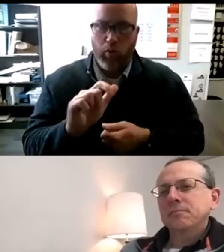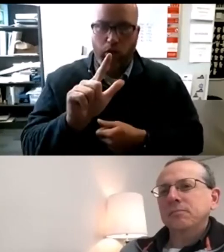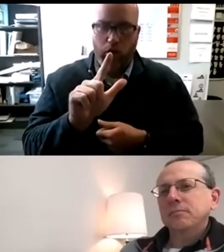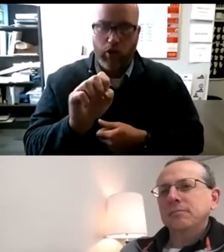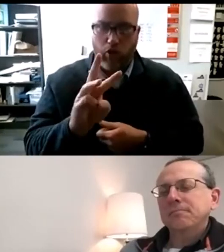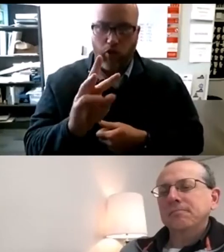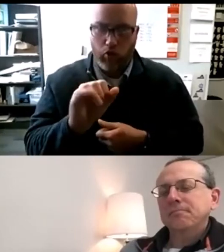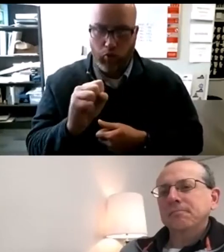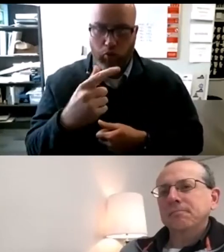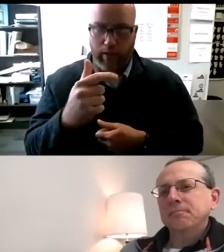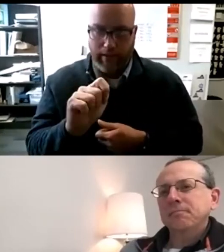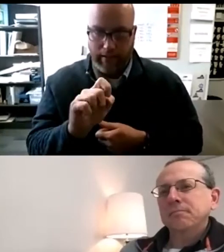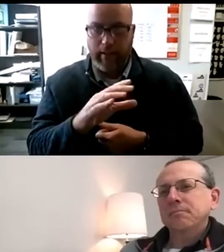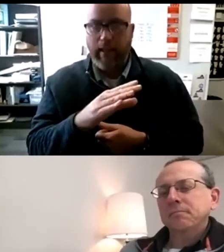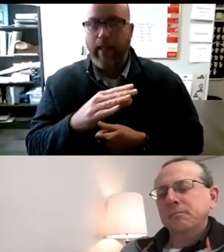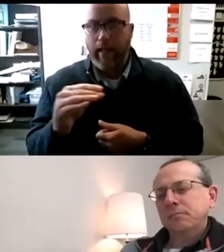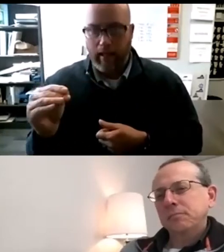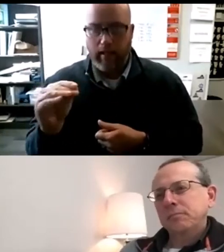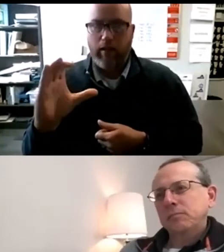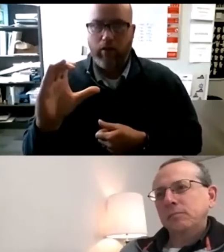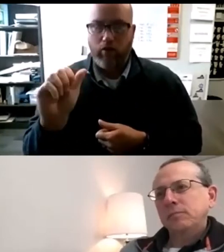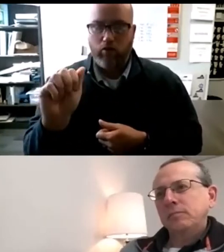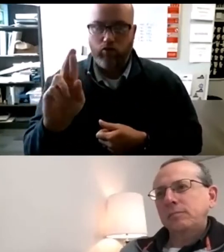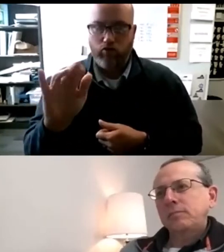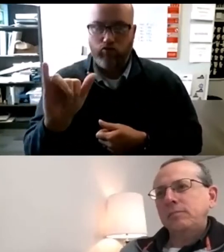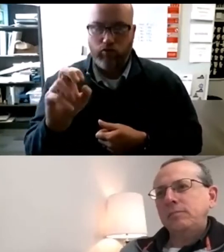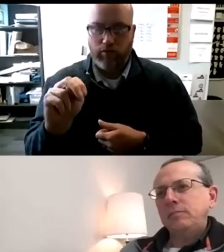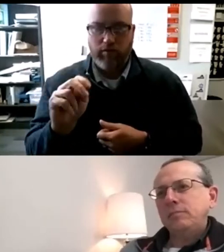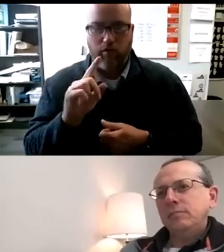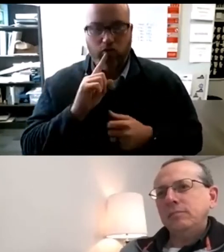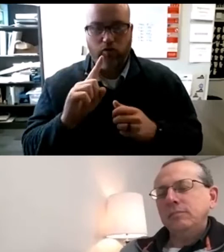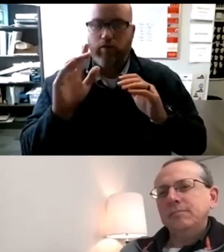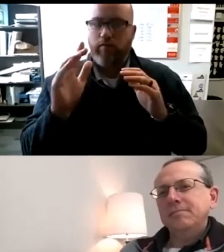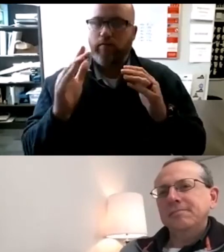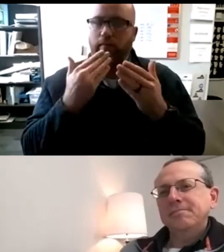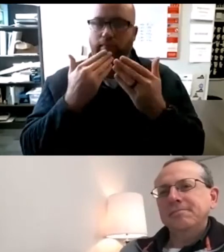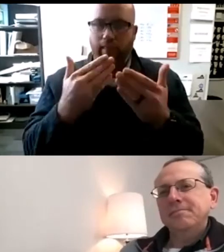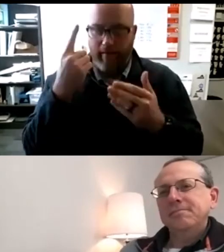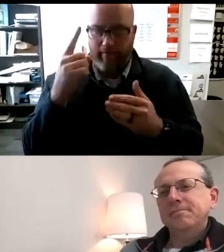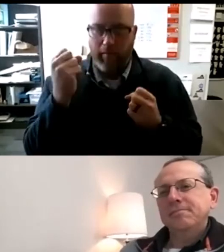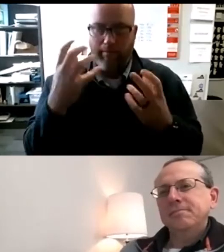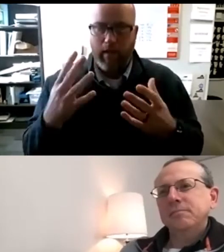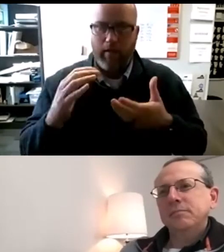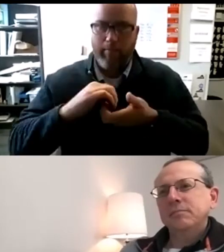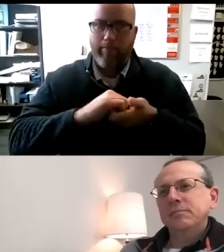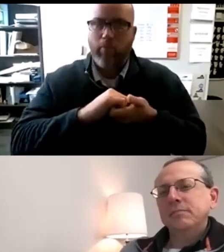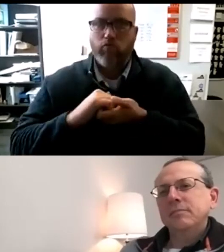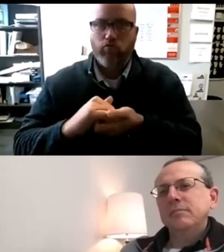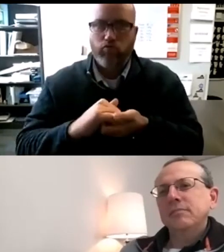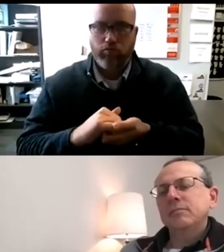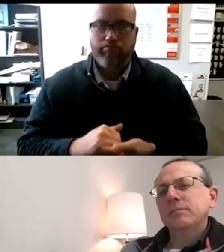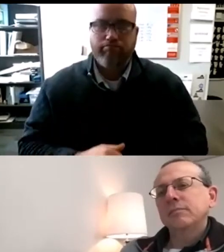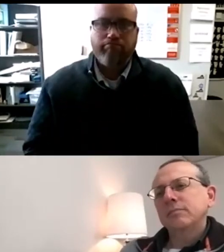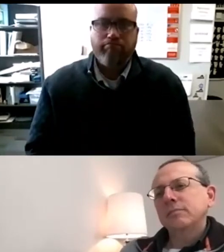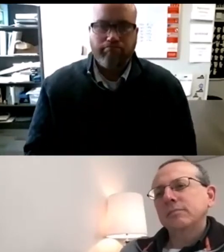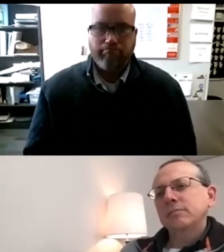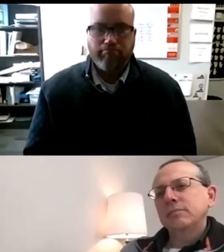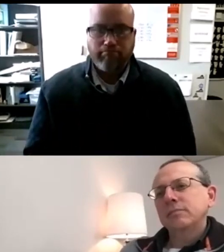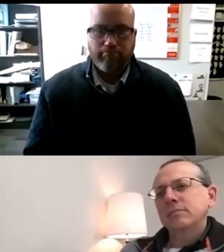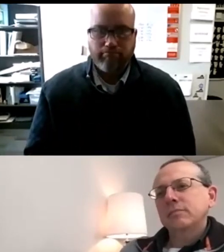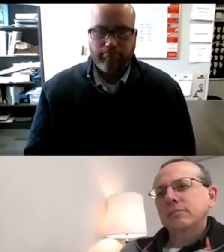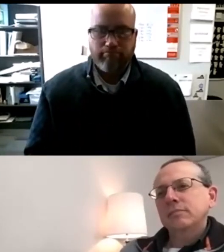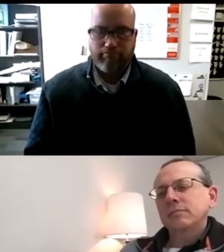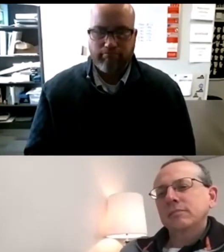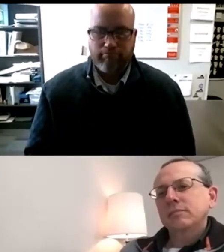extremely fortunate to be part of a community with so many partners. Esta semana, médicos, enfermeros y